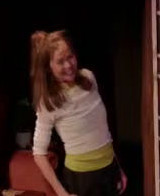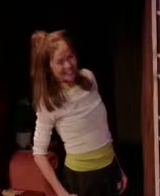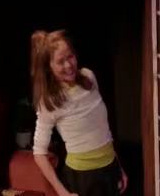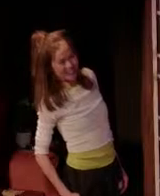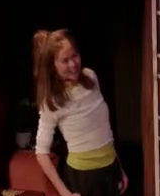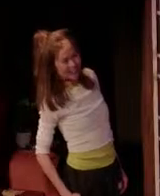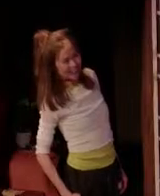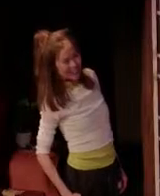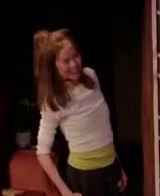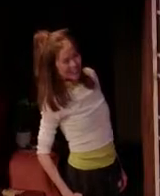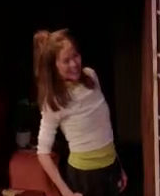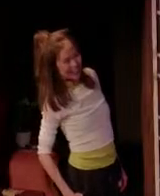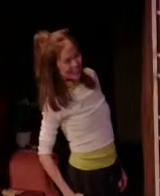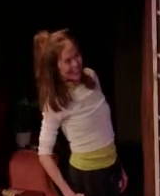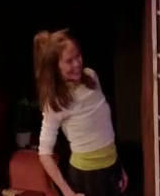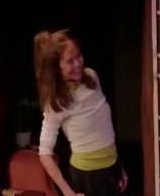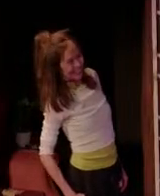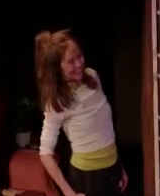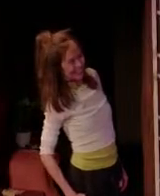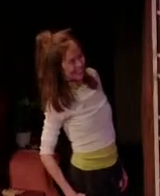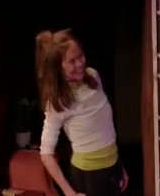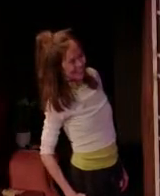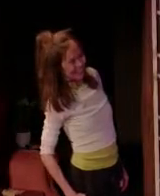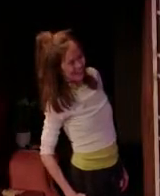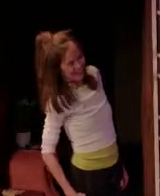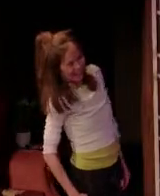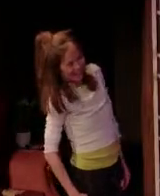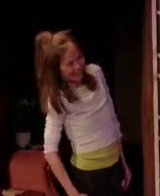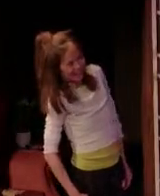It's a malady quite common to young maids.